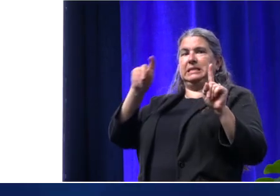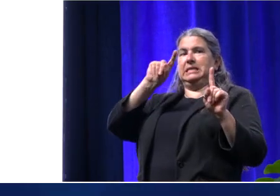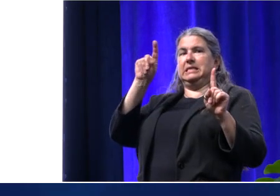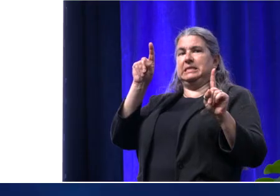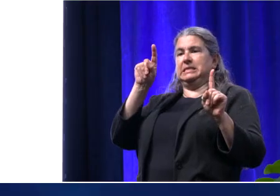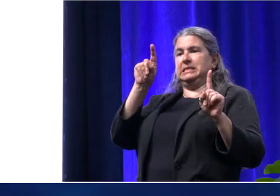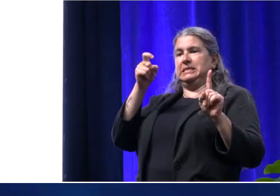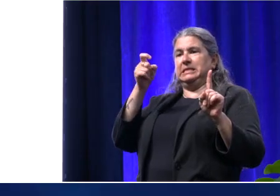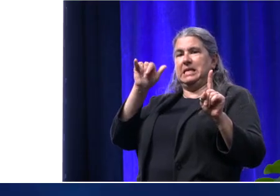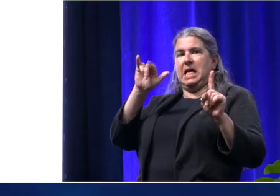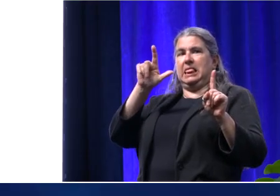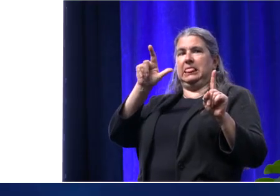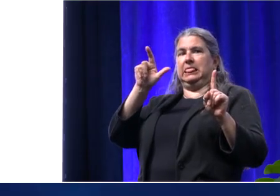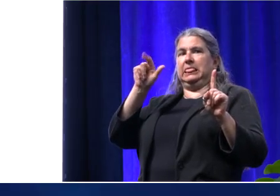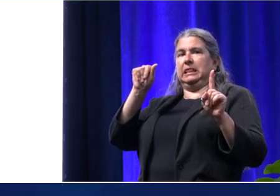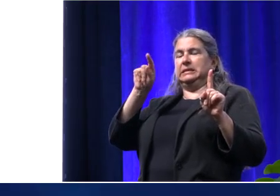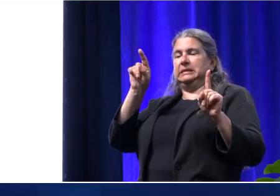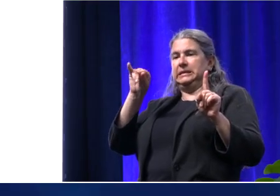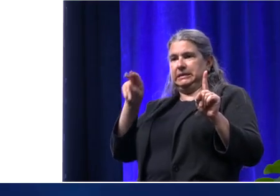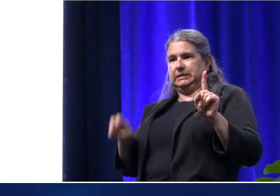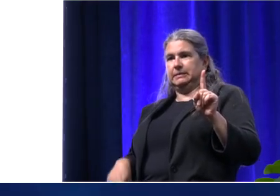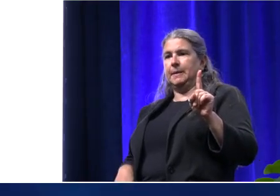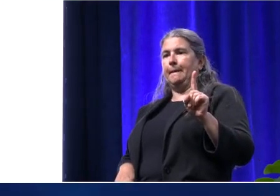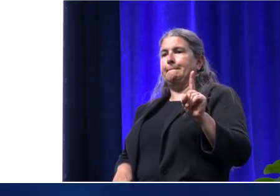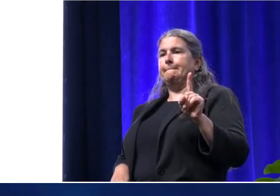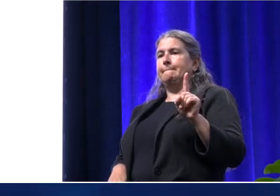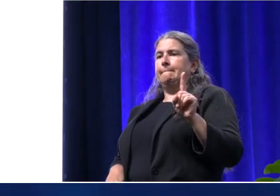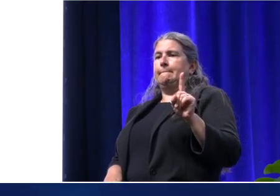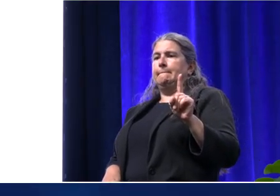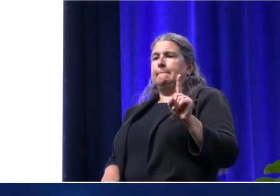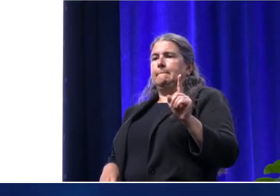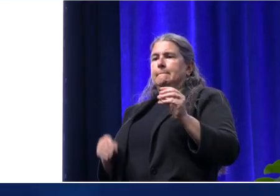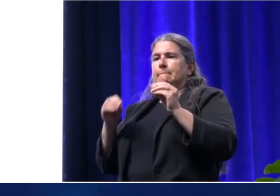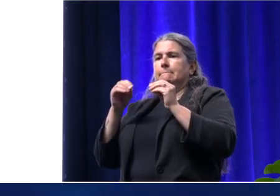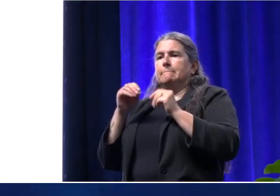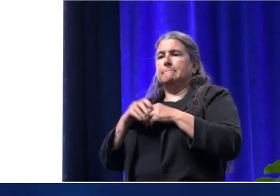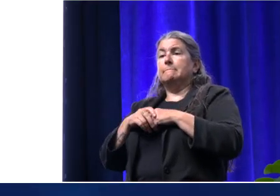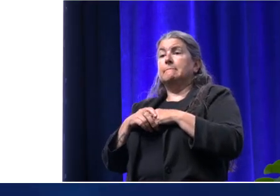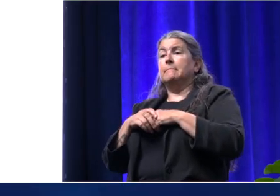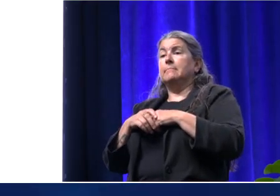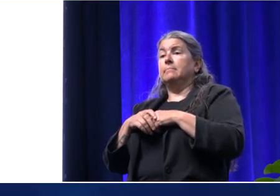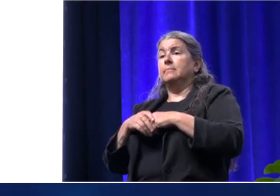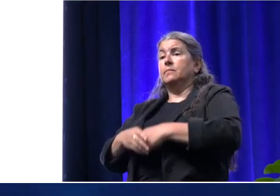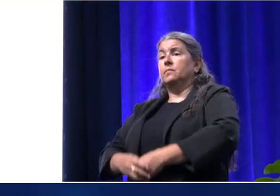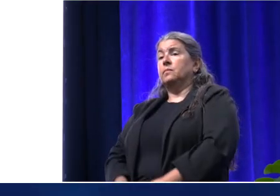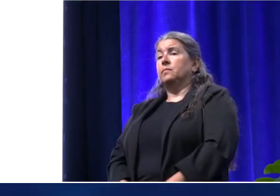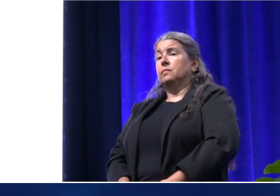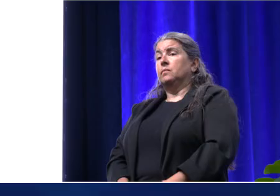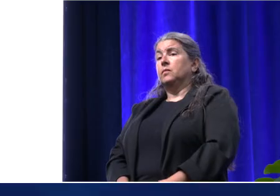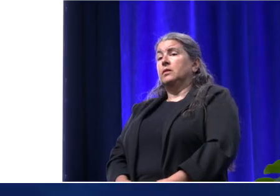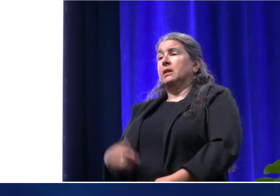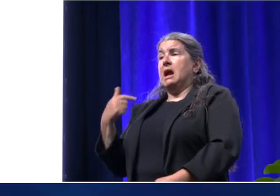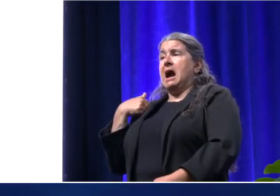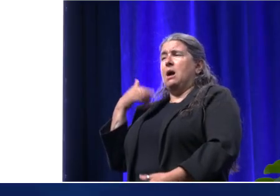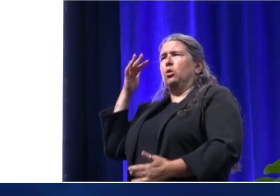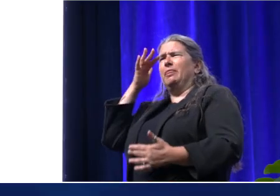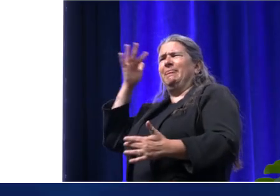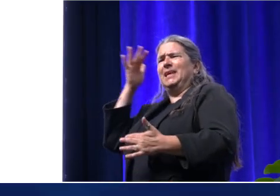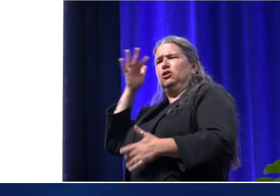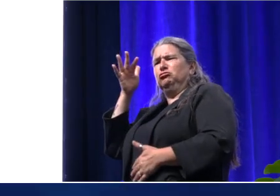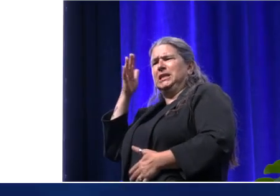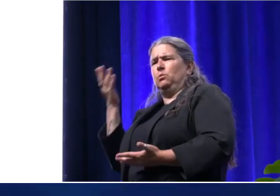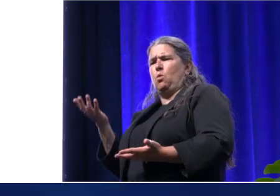So our hypothesis is that xylazine so they're both in the same class of molecules called alpha-2